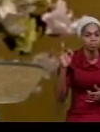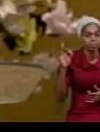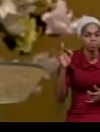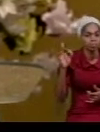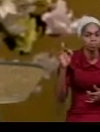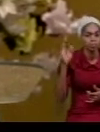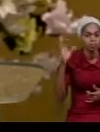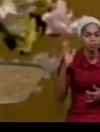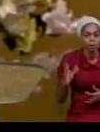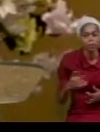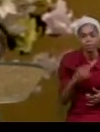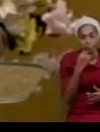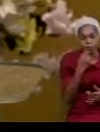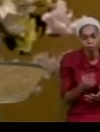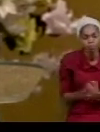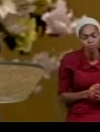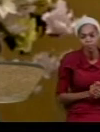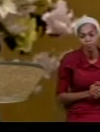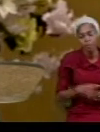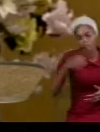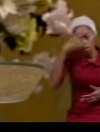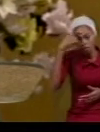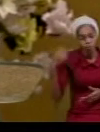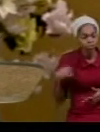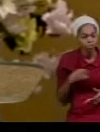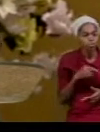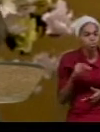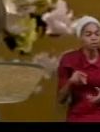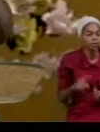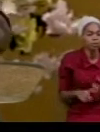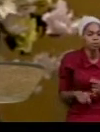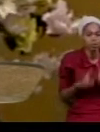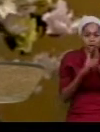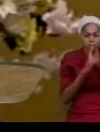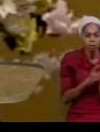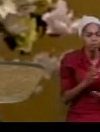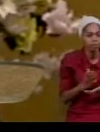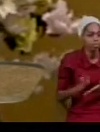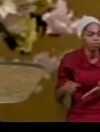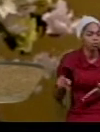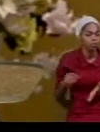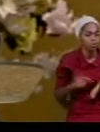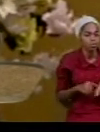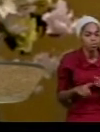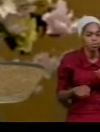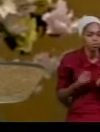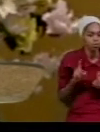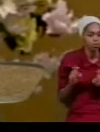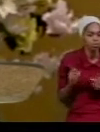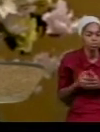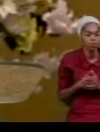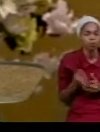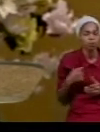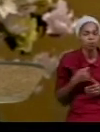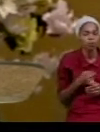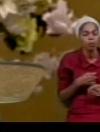Because we need to answer some of the questions, we will attend to these first two, and